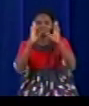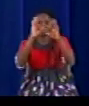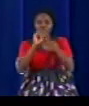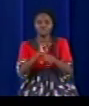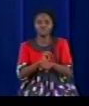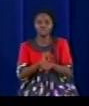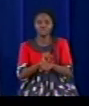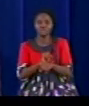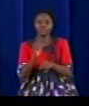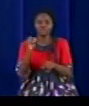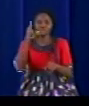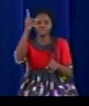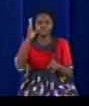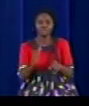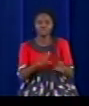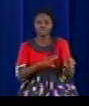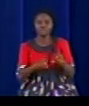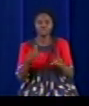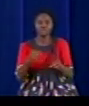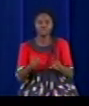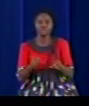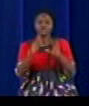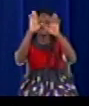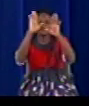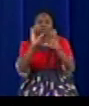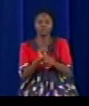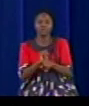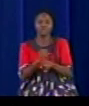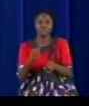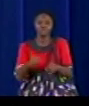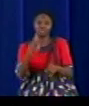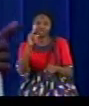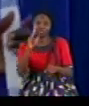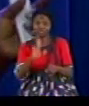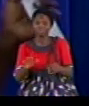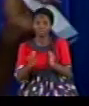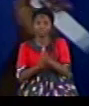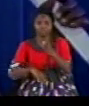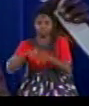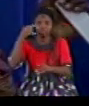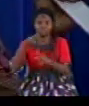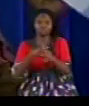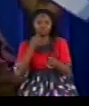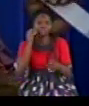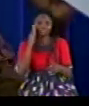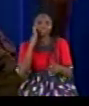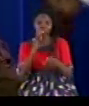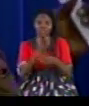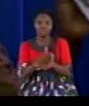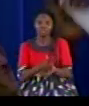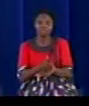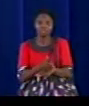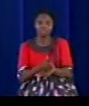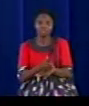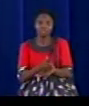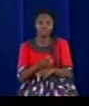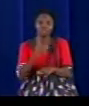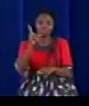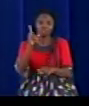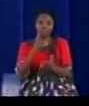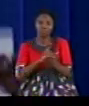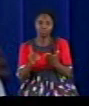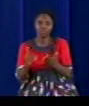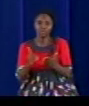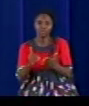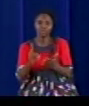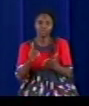and wonder. All the two children, after 1 week, the first one is a boy, she come back. Then